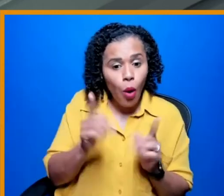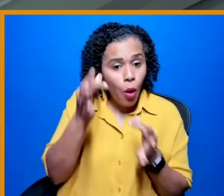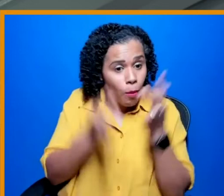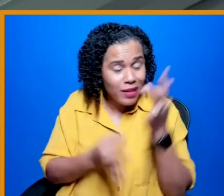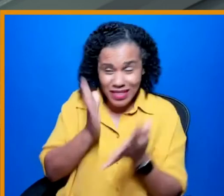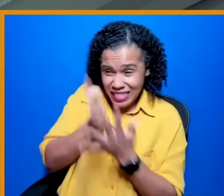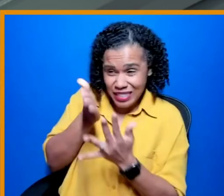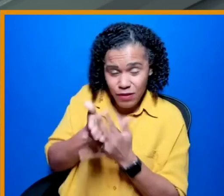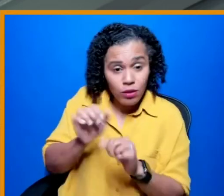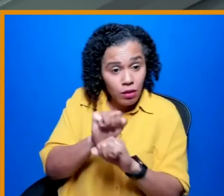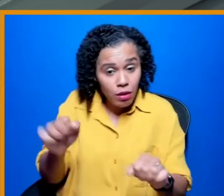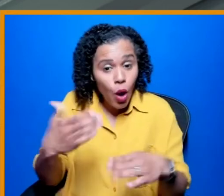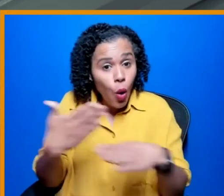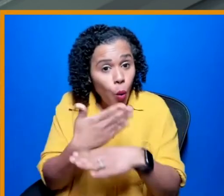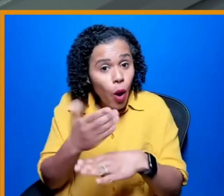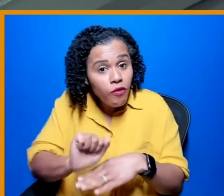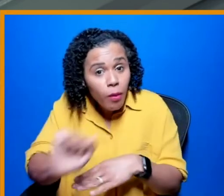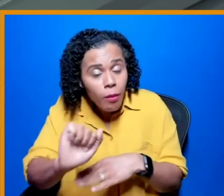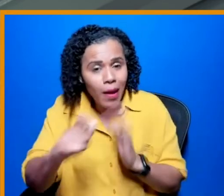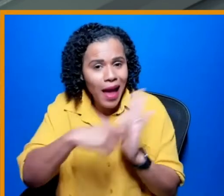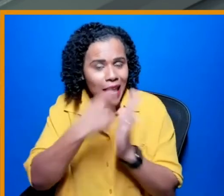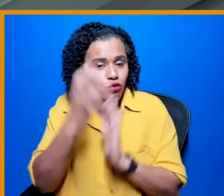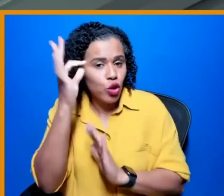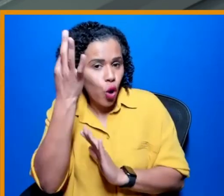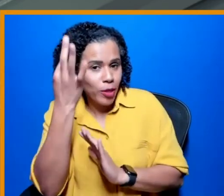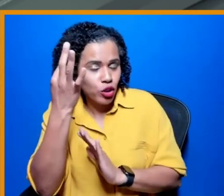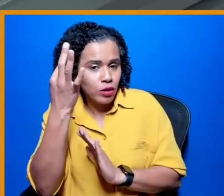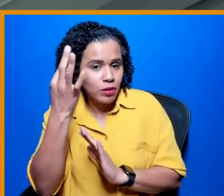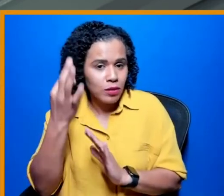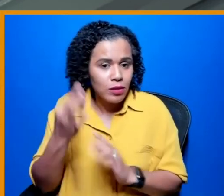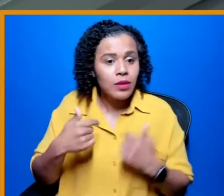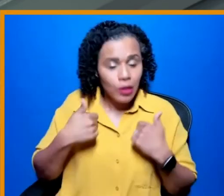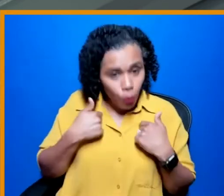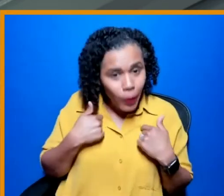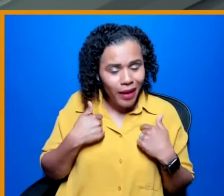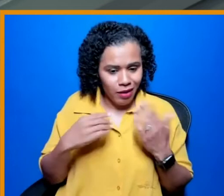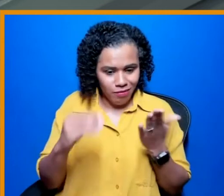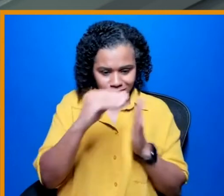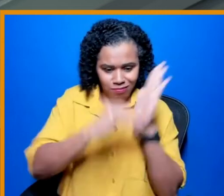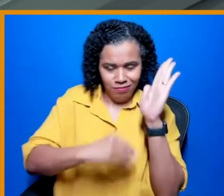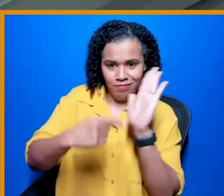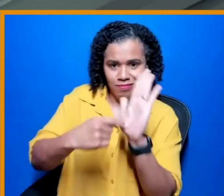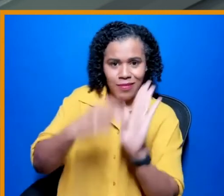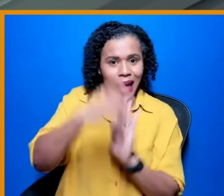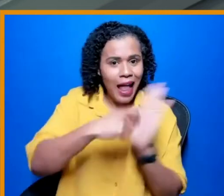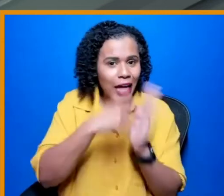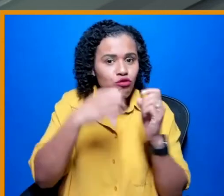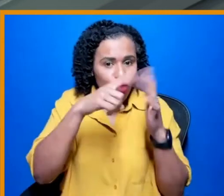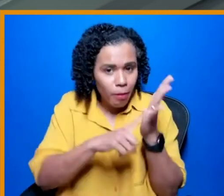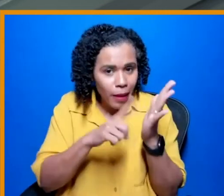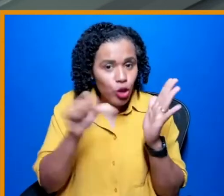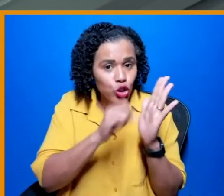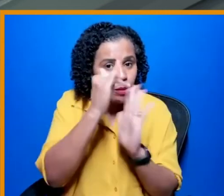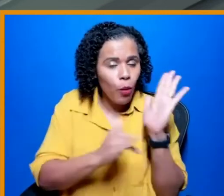the work of the Electoral Commission. Our motion calls for what an election bill actually needs to contain, and that's PR. The Police Crime